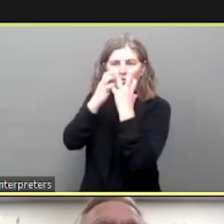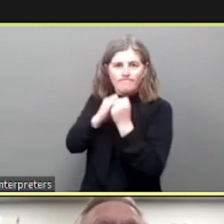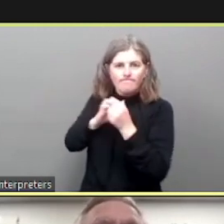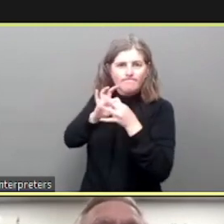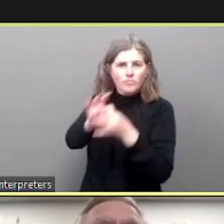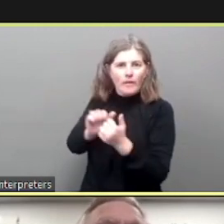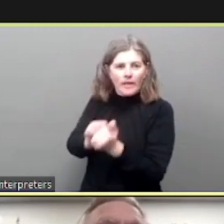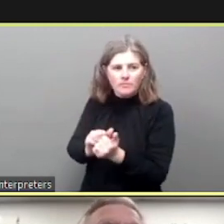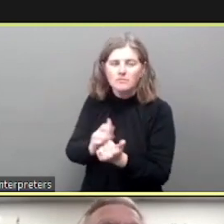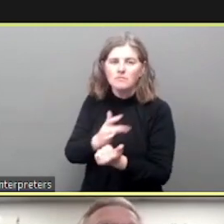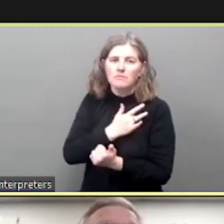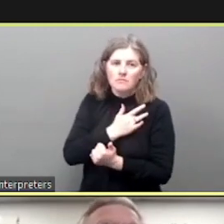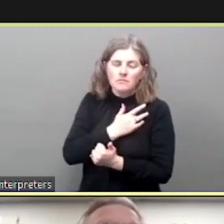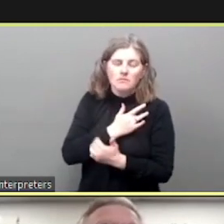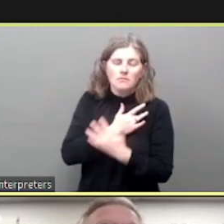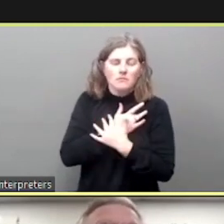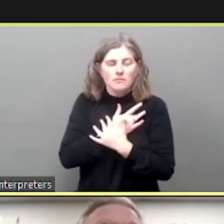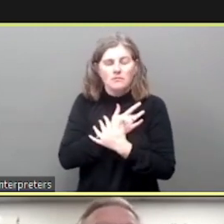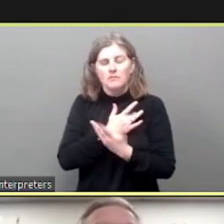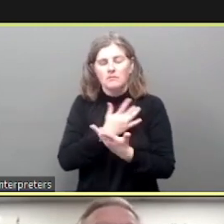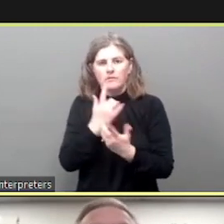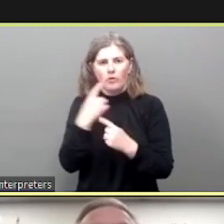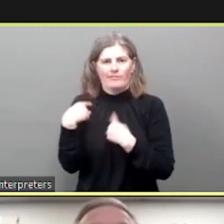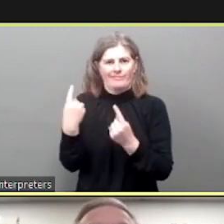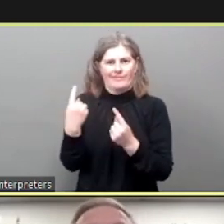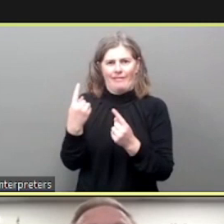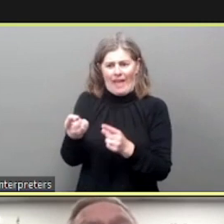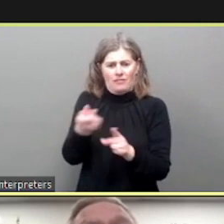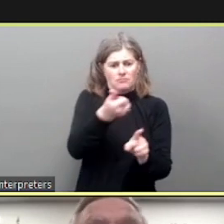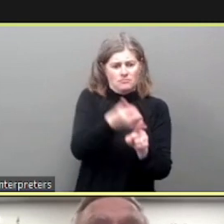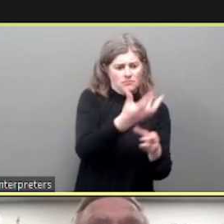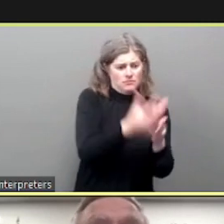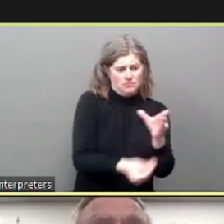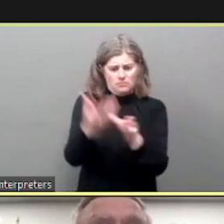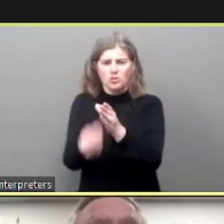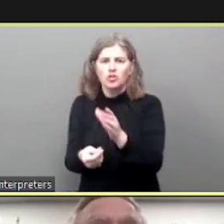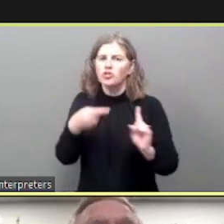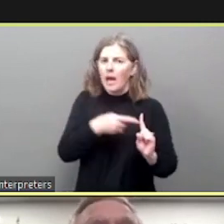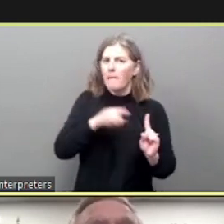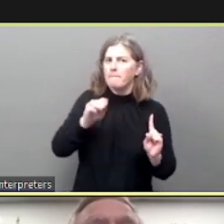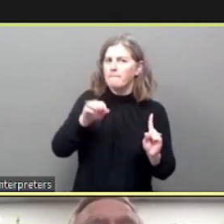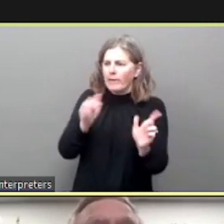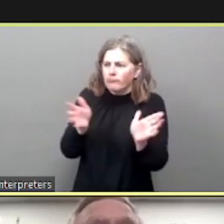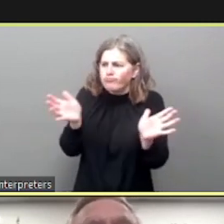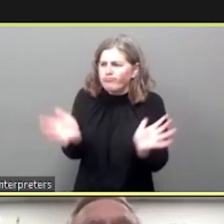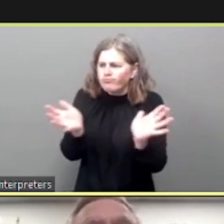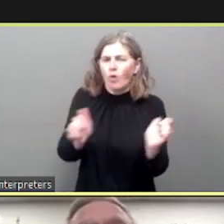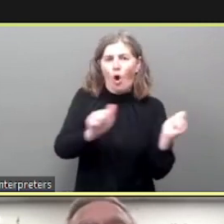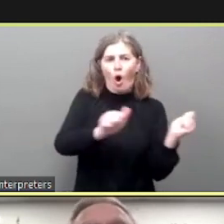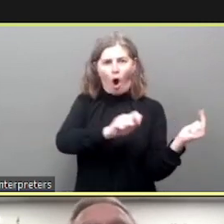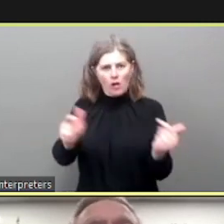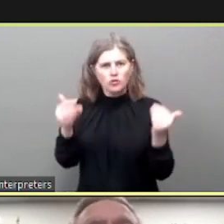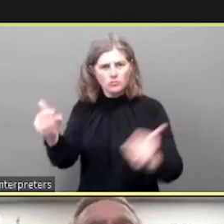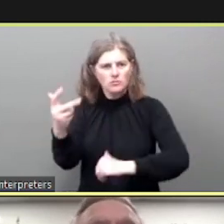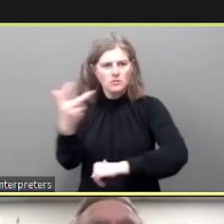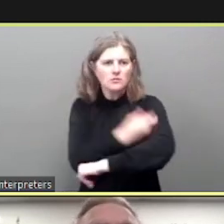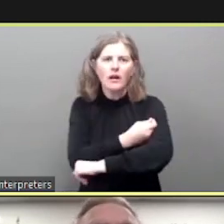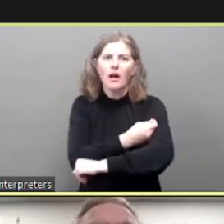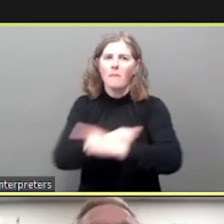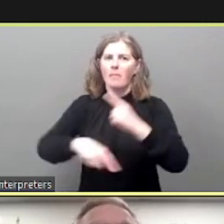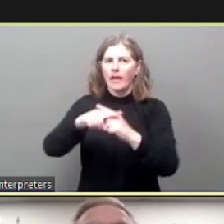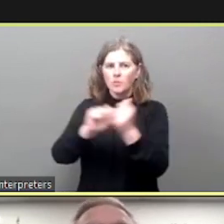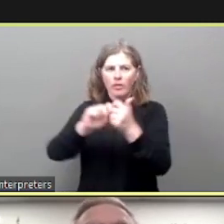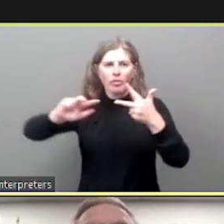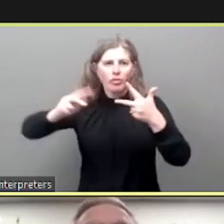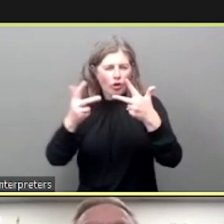who passed within 4 days of each other. And she encourages everyone to get vaccinated and actually get booster shots as well